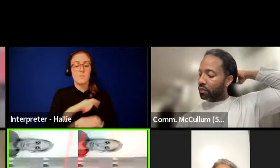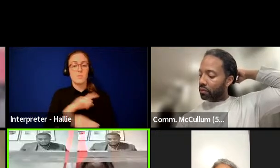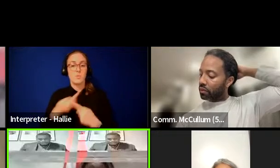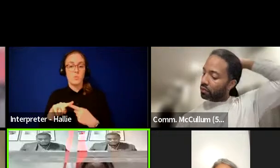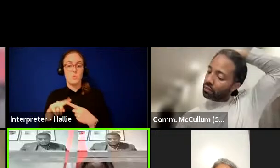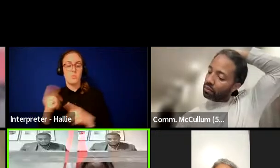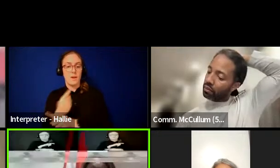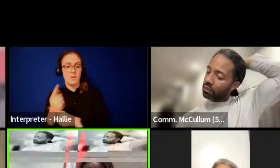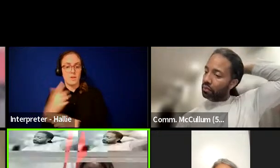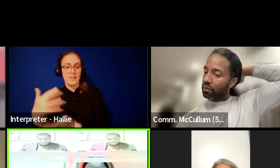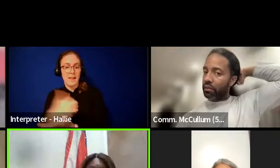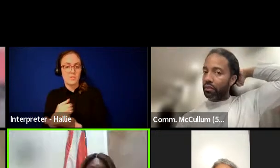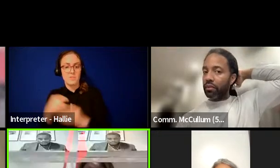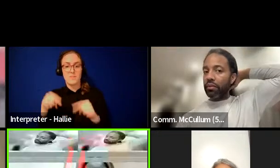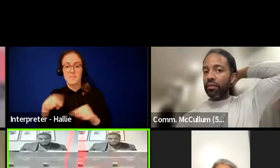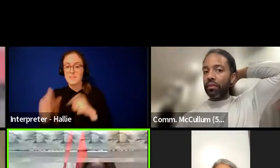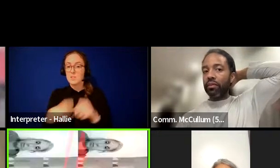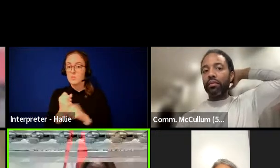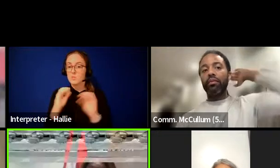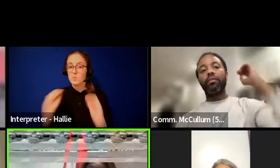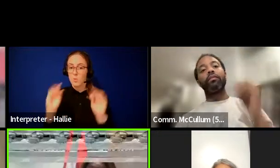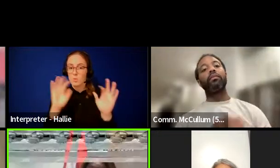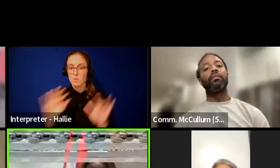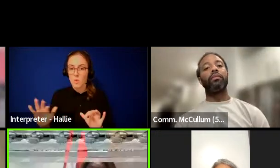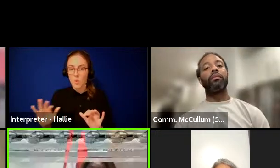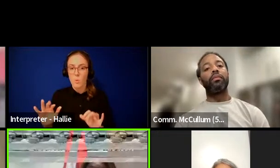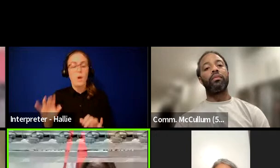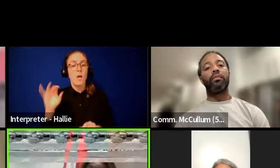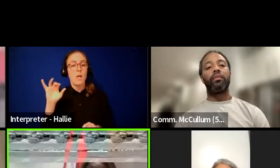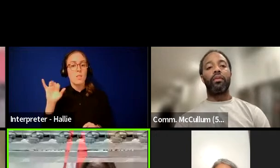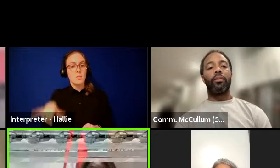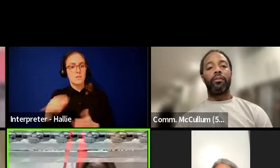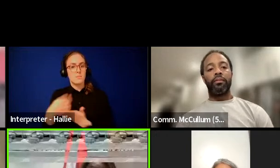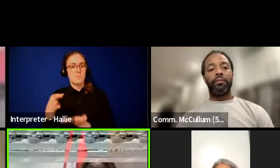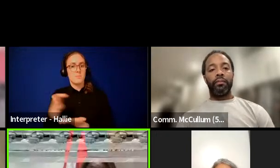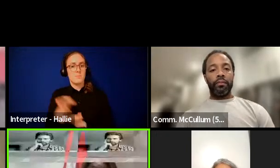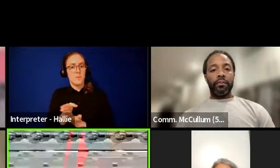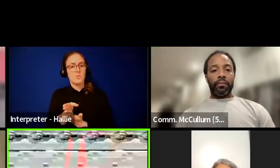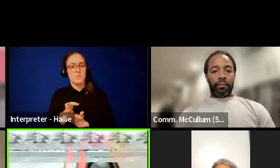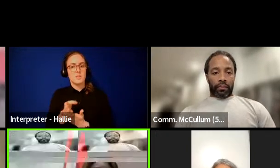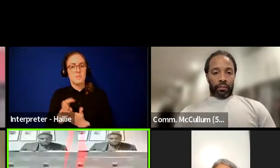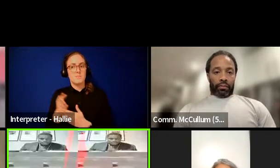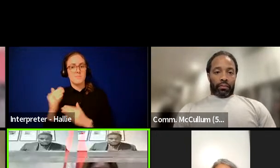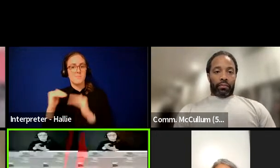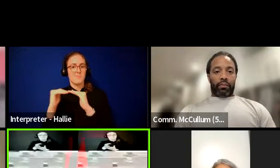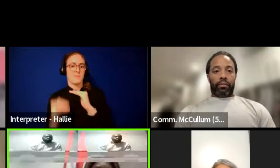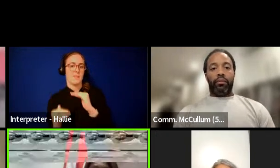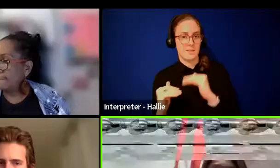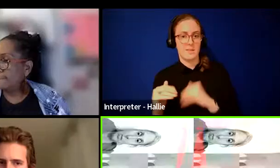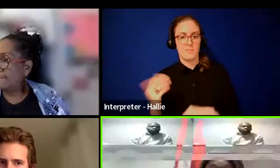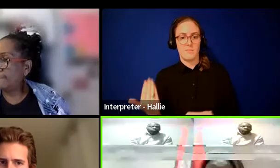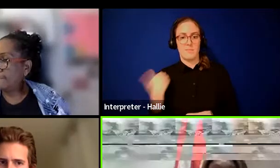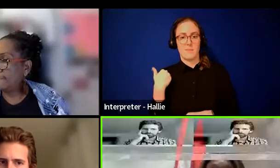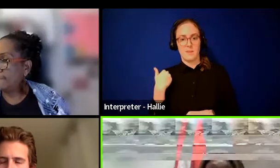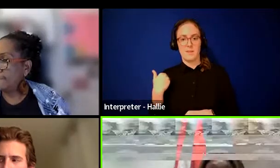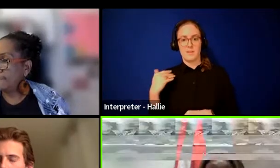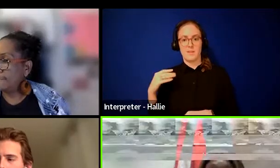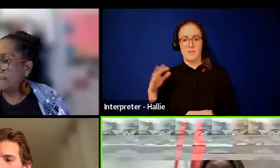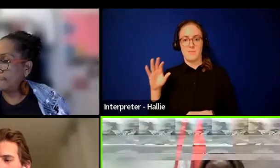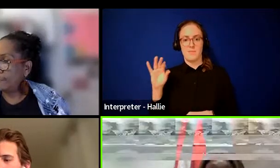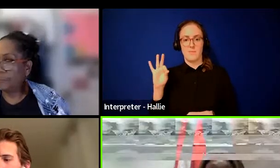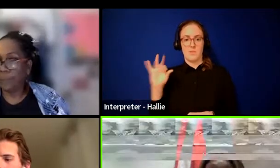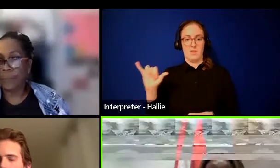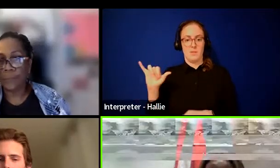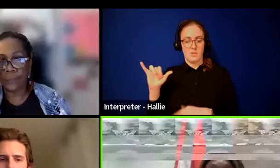year. This budget is less than what the fiscal 23 budget was. And I guess because he's waiting